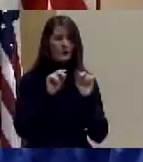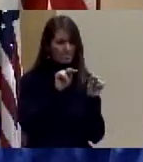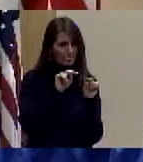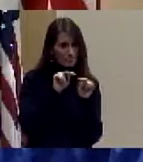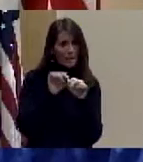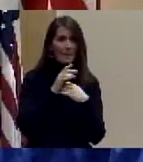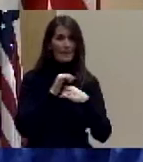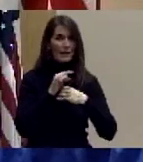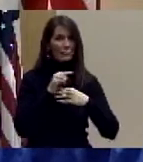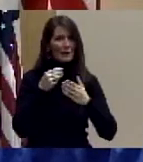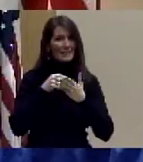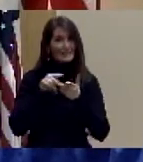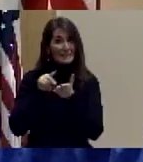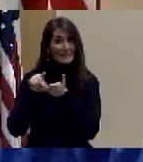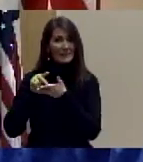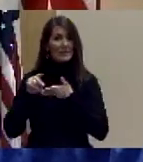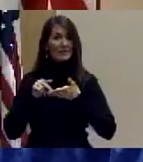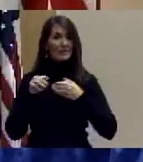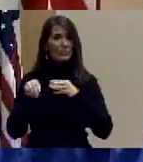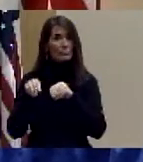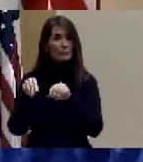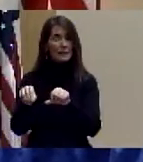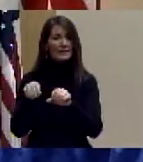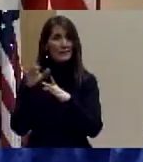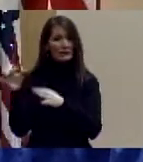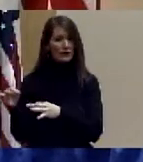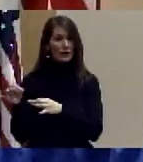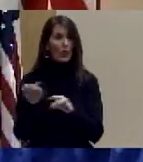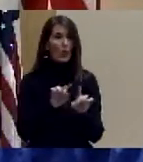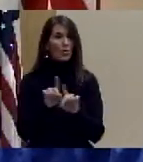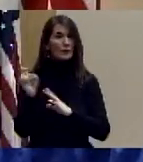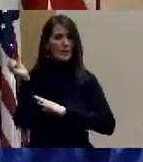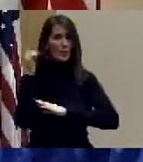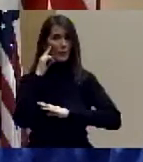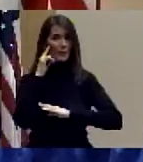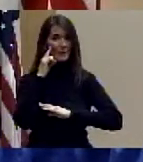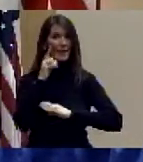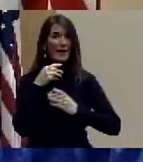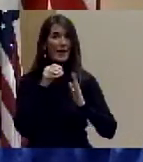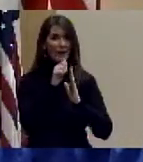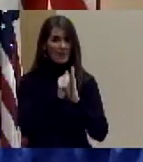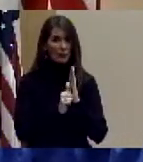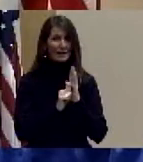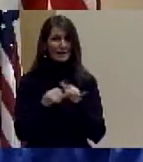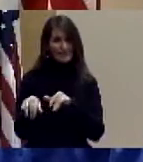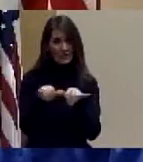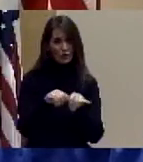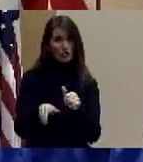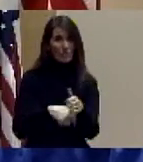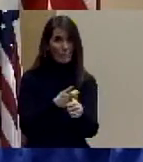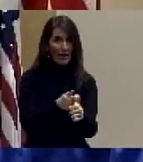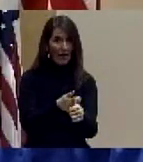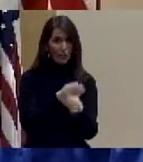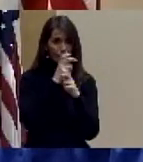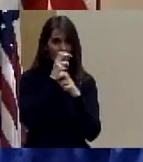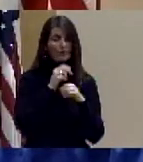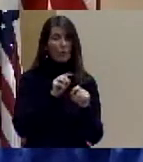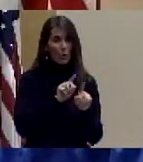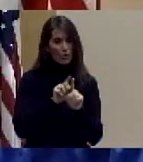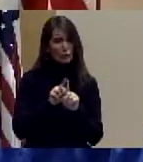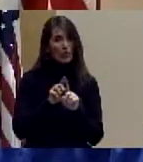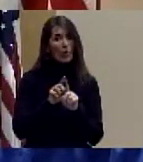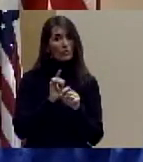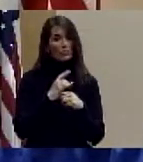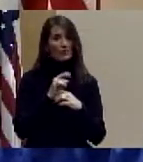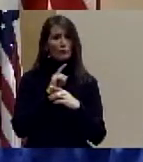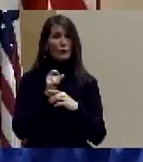spending decisions by departments, that all government accounting standards and procedures are followed, so that each year our